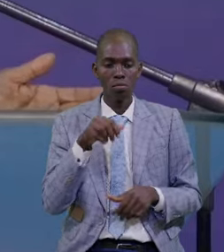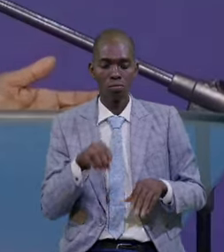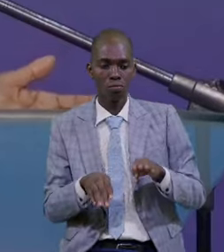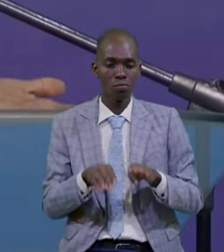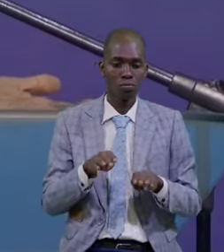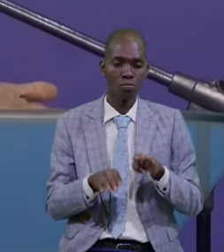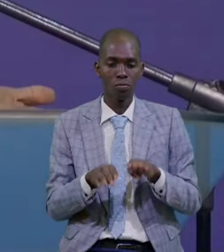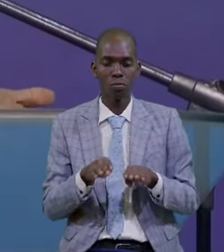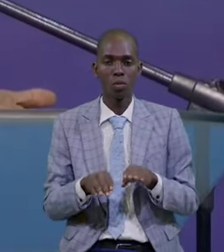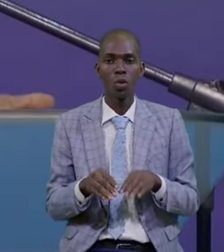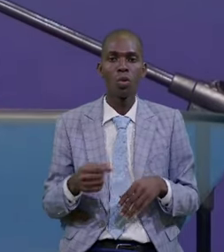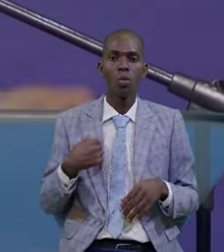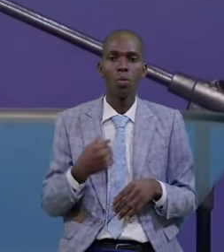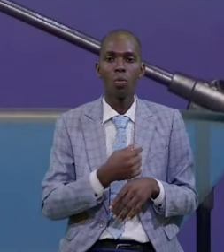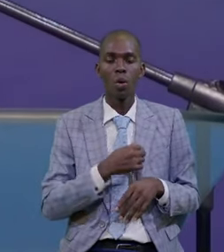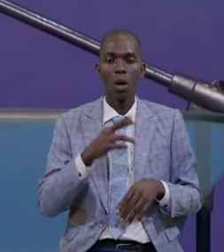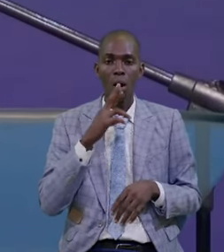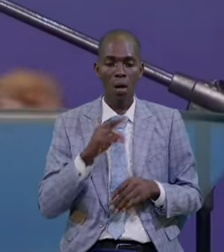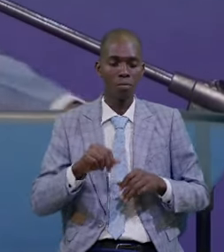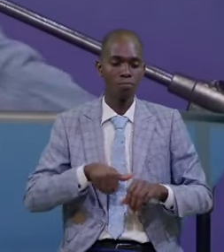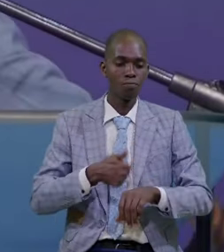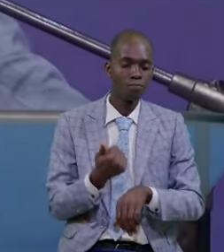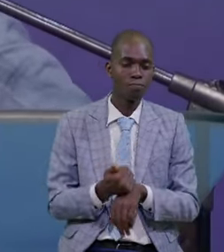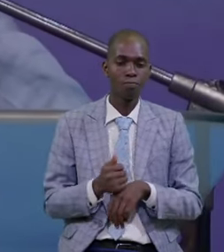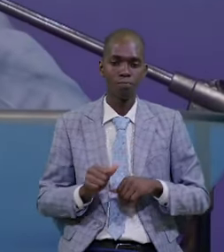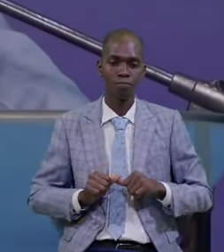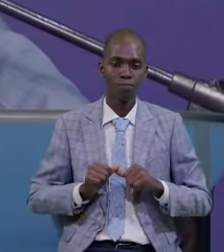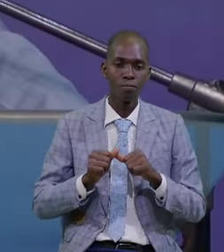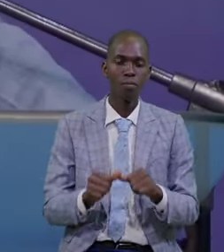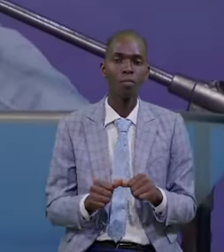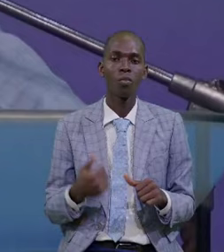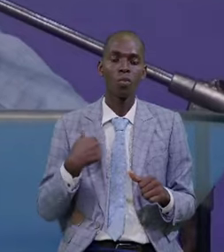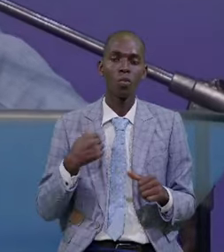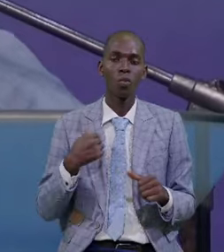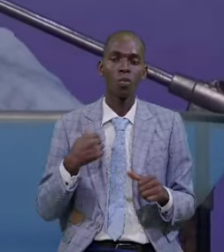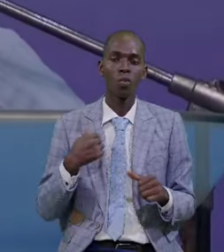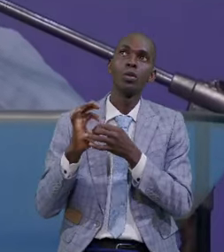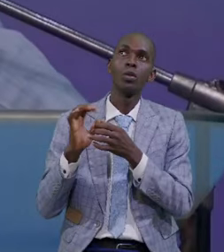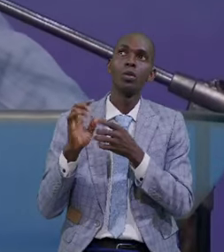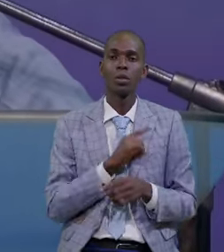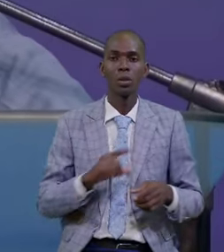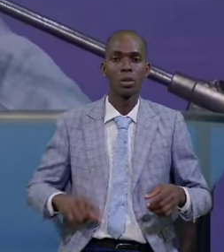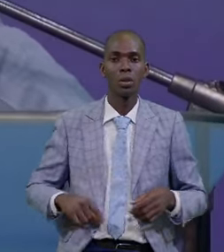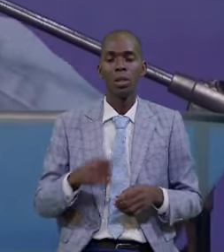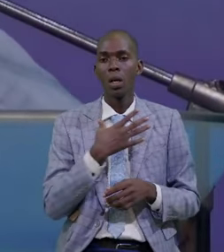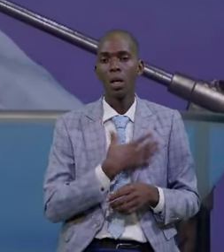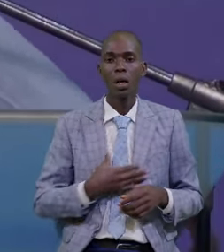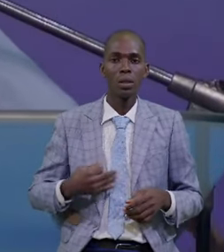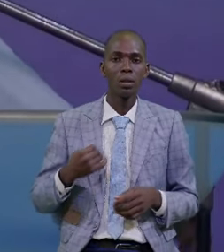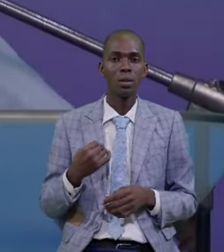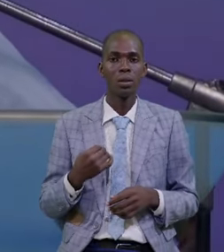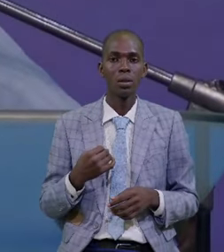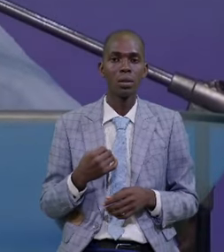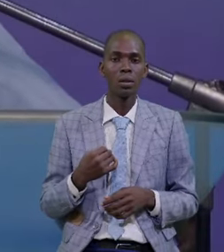established, we're steadfast, we belong to the Lord. He says, after that, you know,